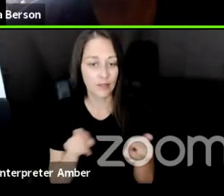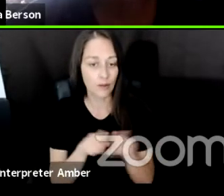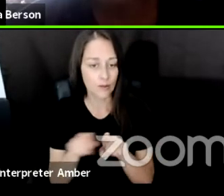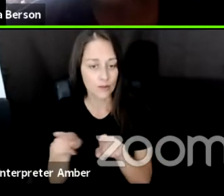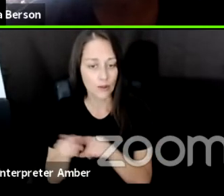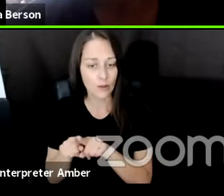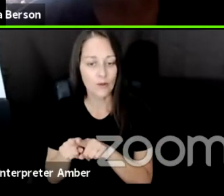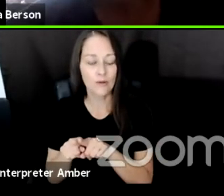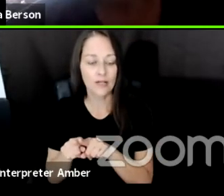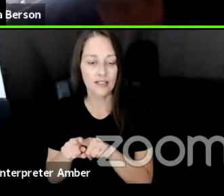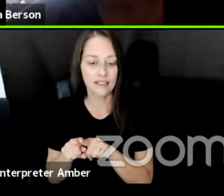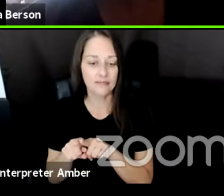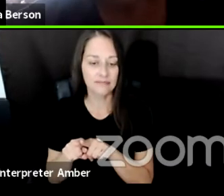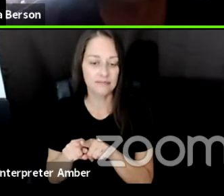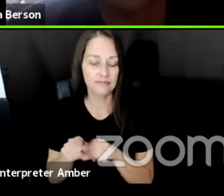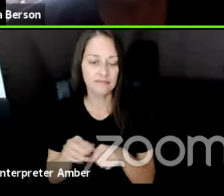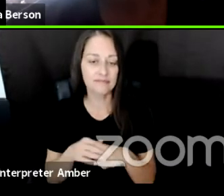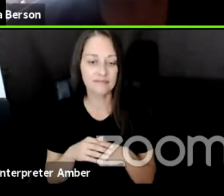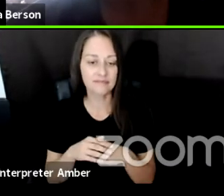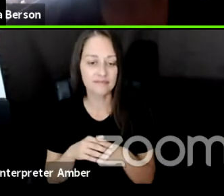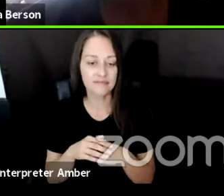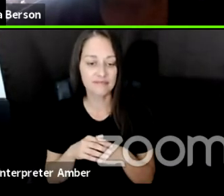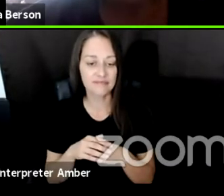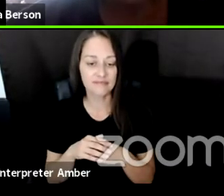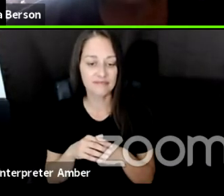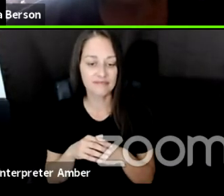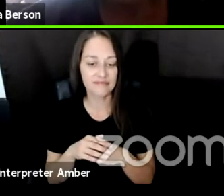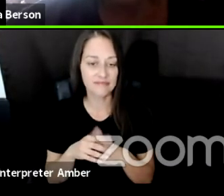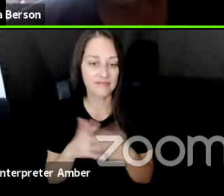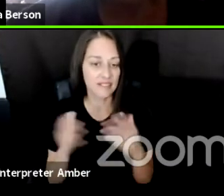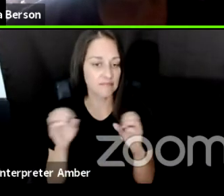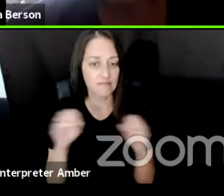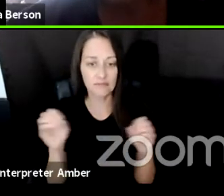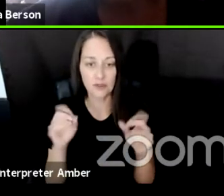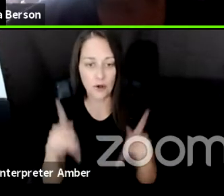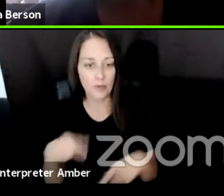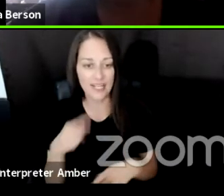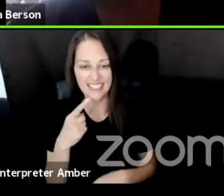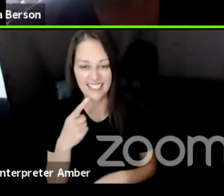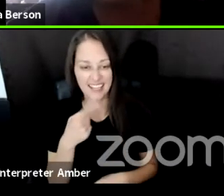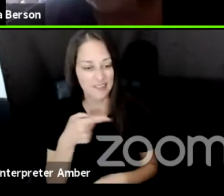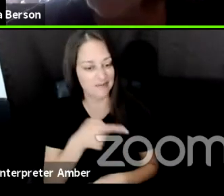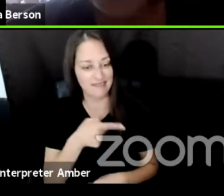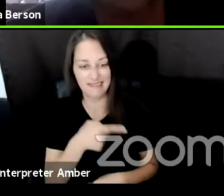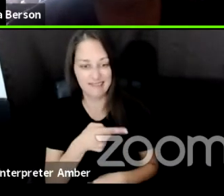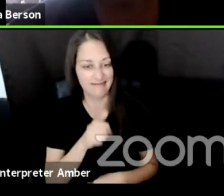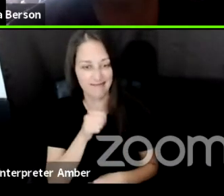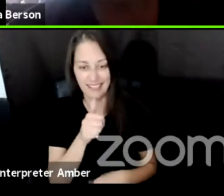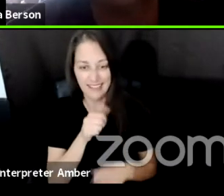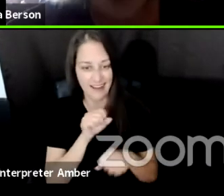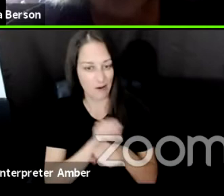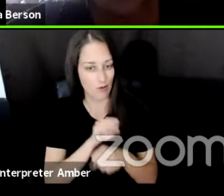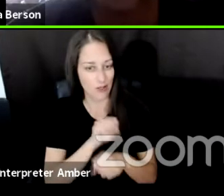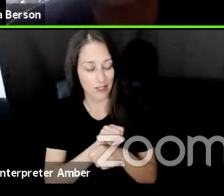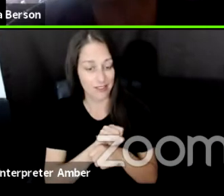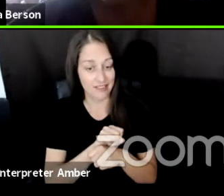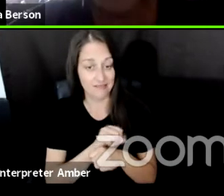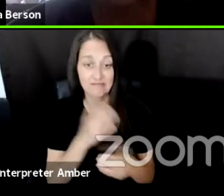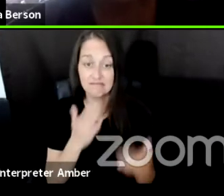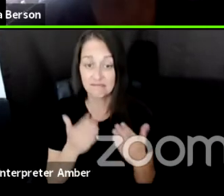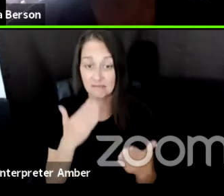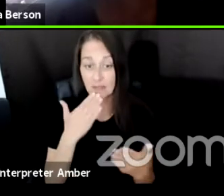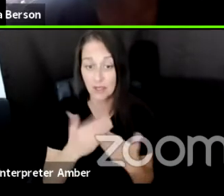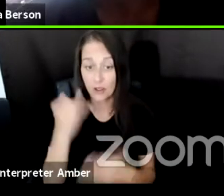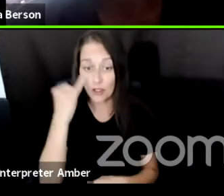saying, this didn't work, you know, and the idea may have been good, the concept,